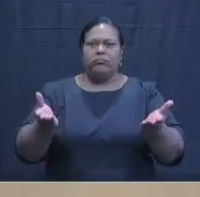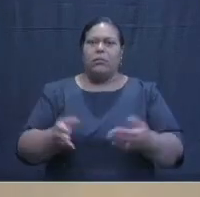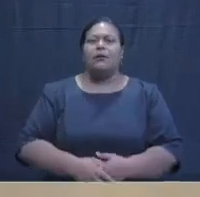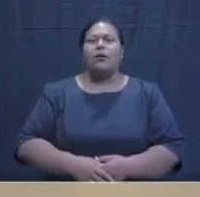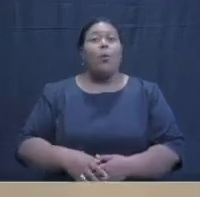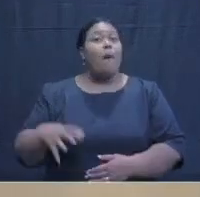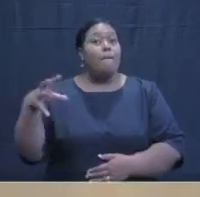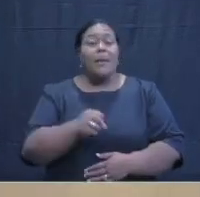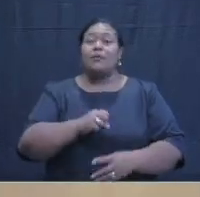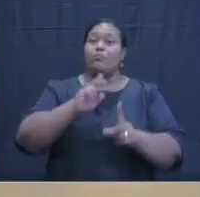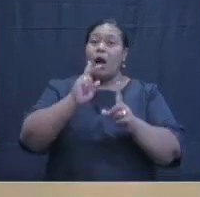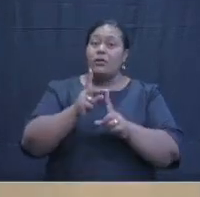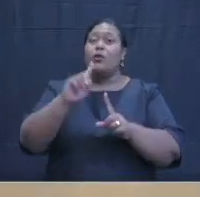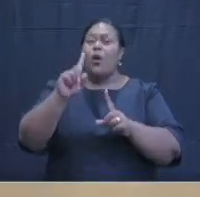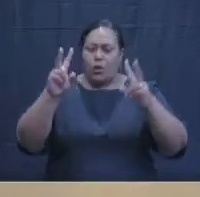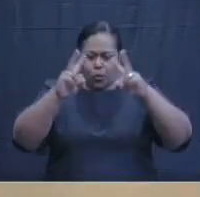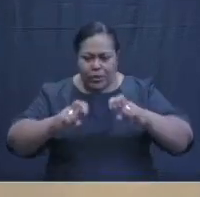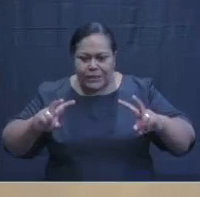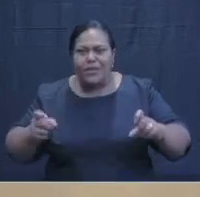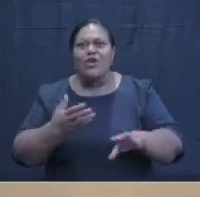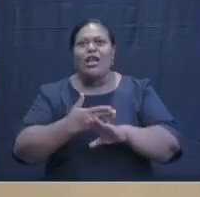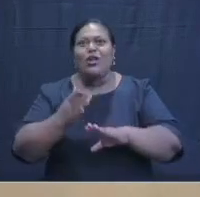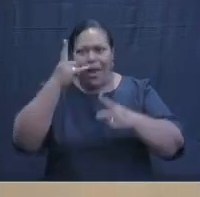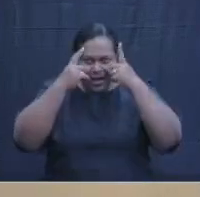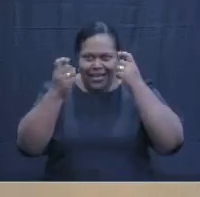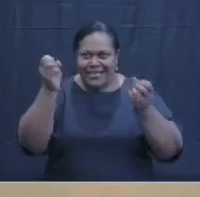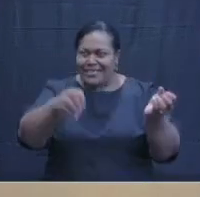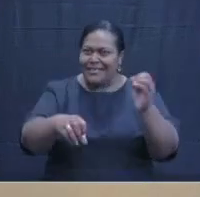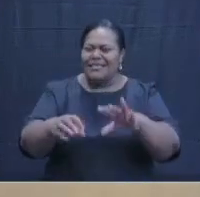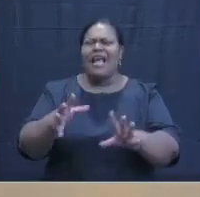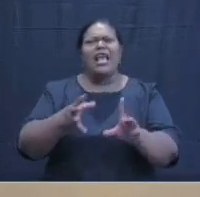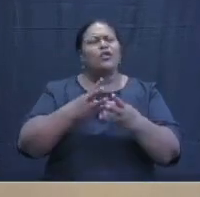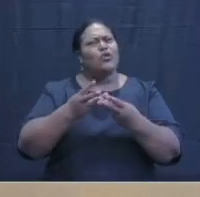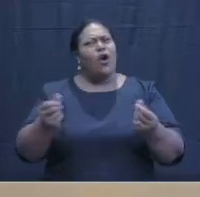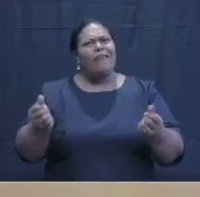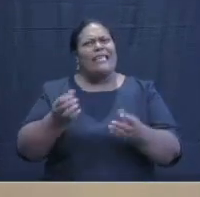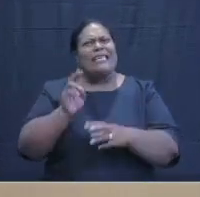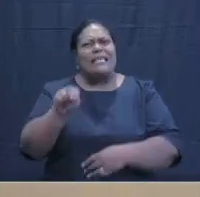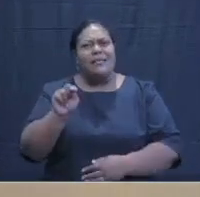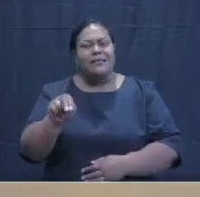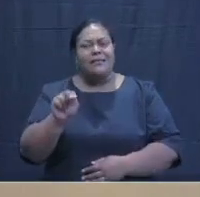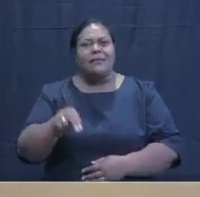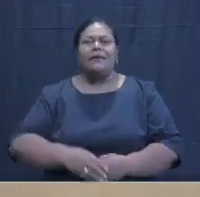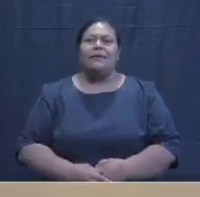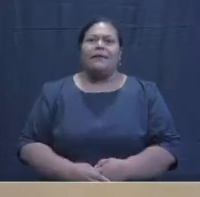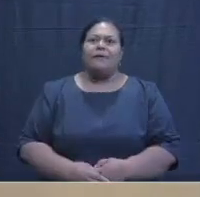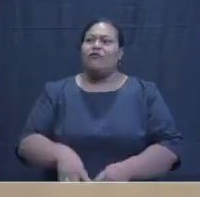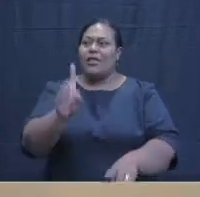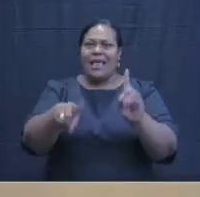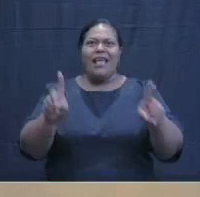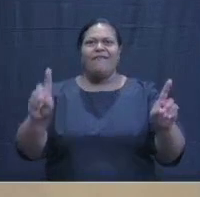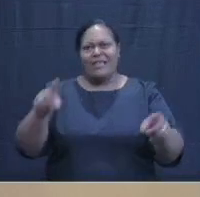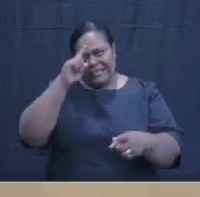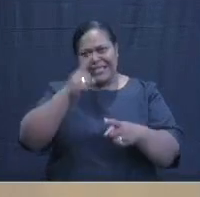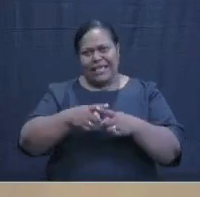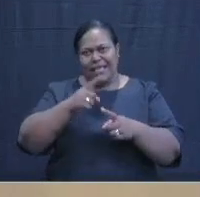must prioritize research and innovation aimed at addressing the unique needs of diverse